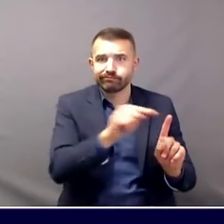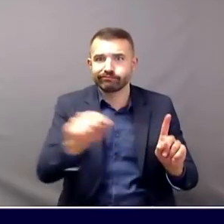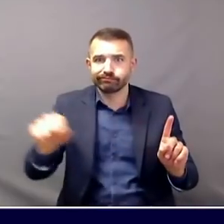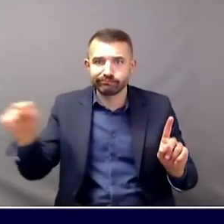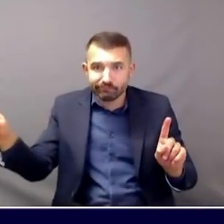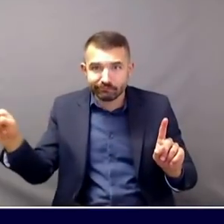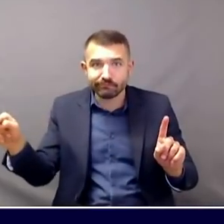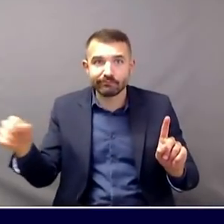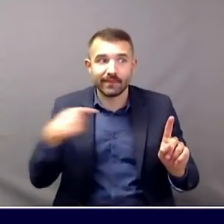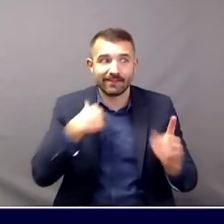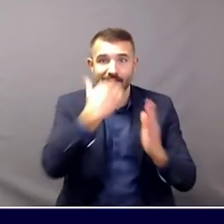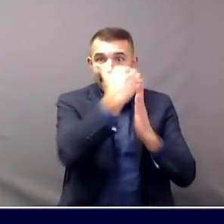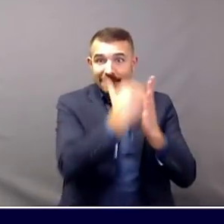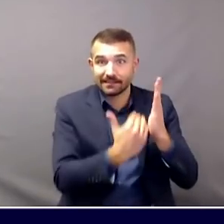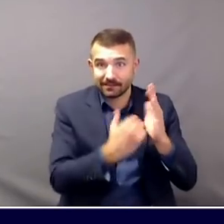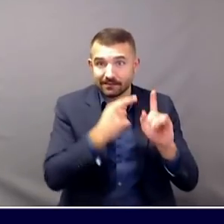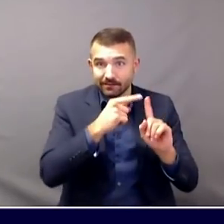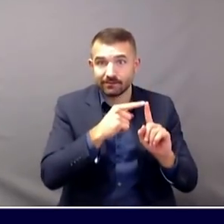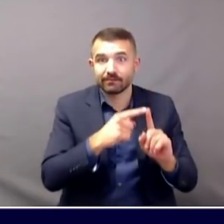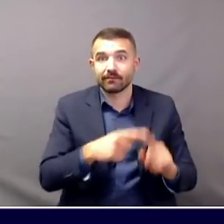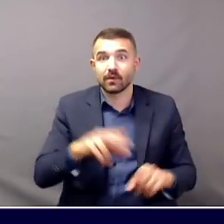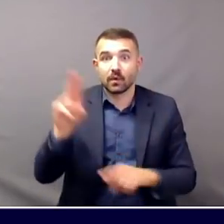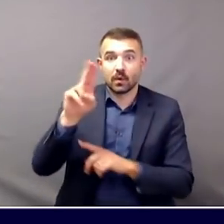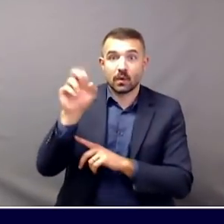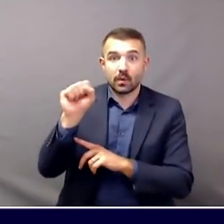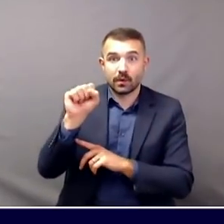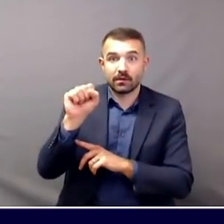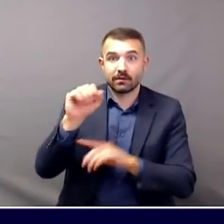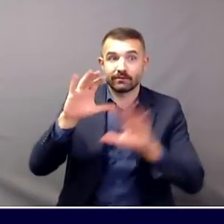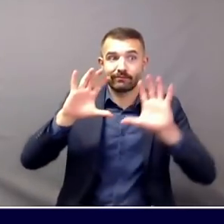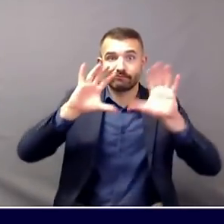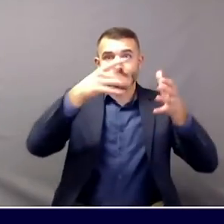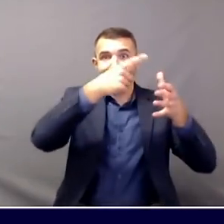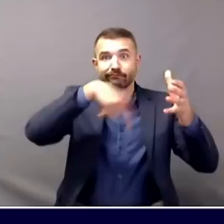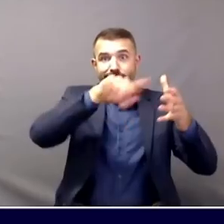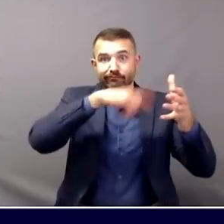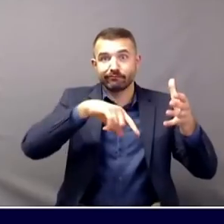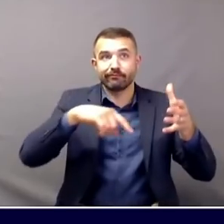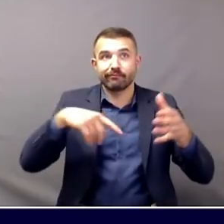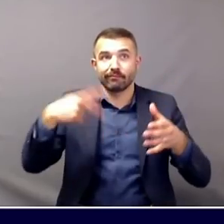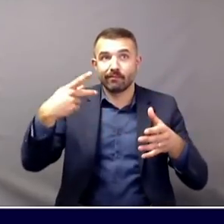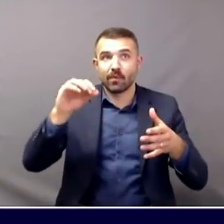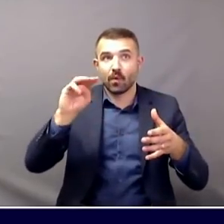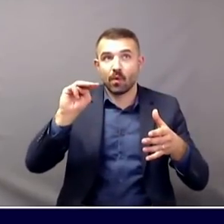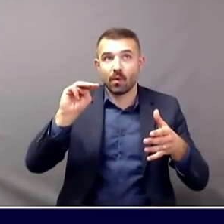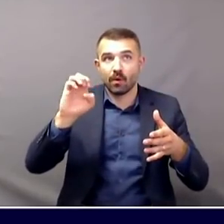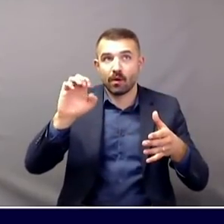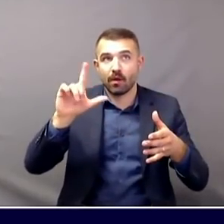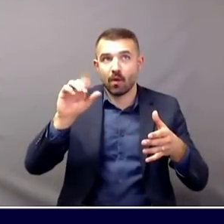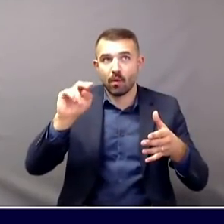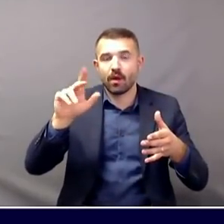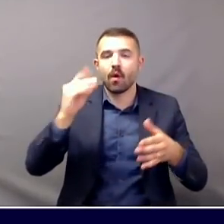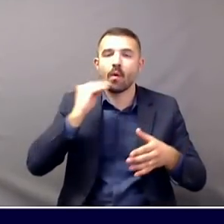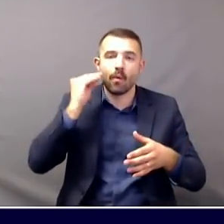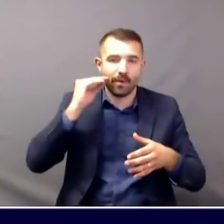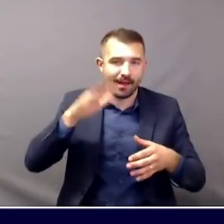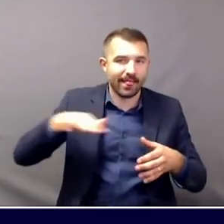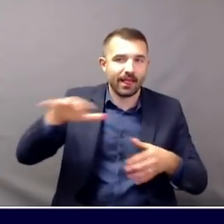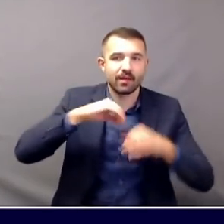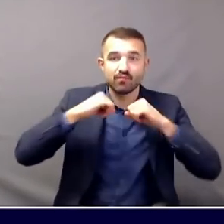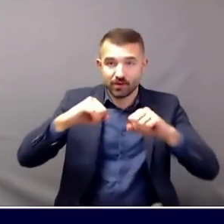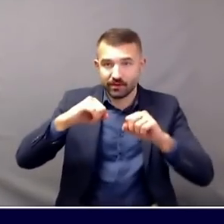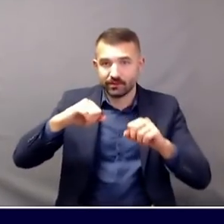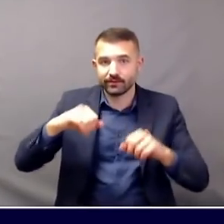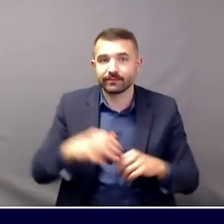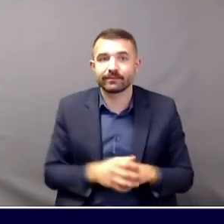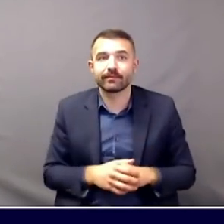United States Department of Homeland Security created many months ago to help think about those categories of workers and employees that